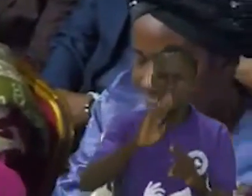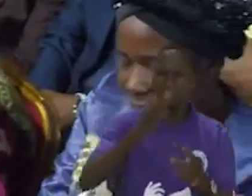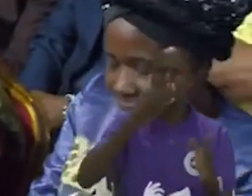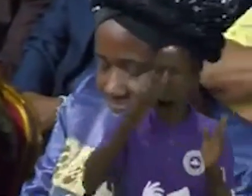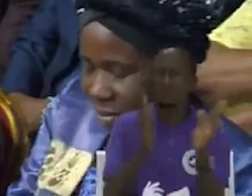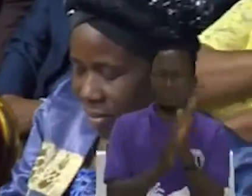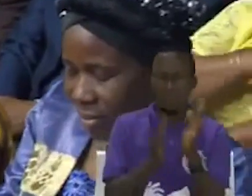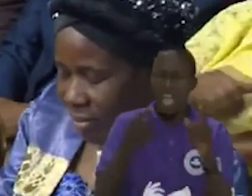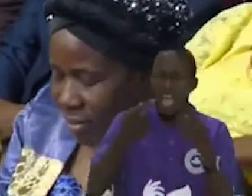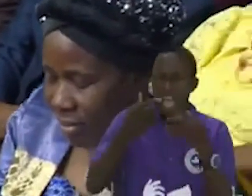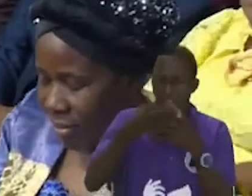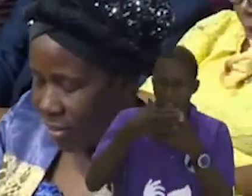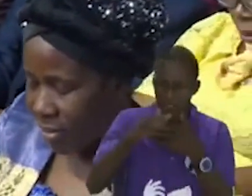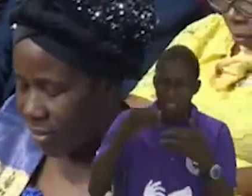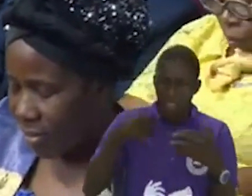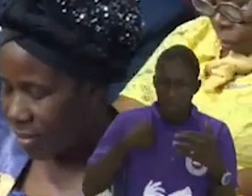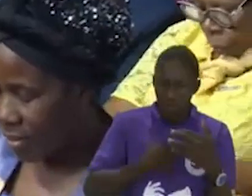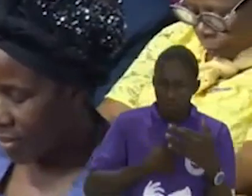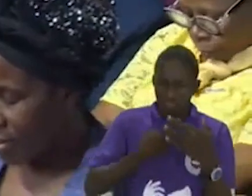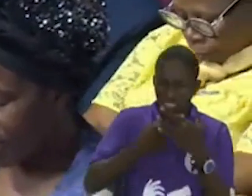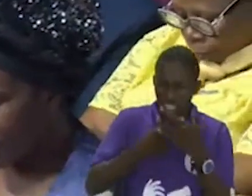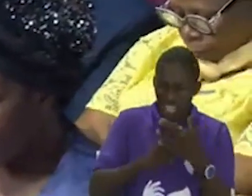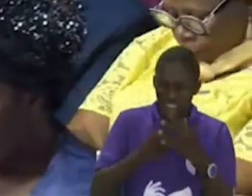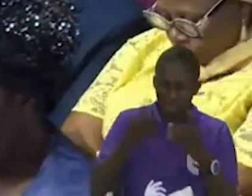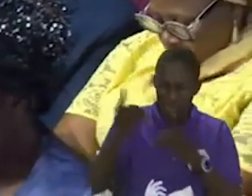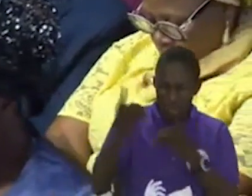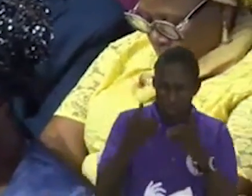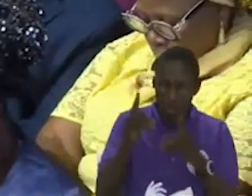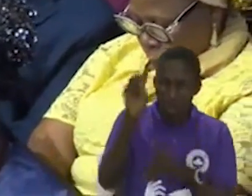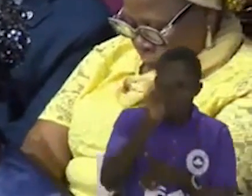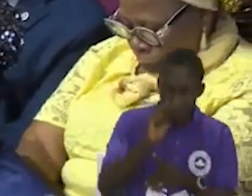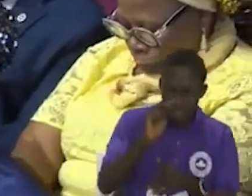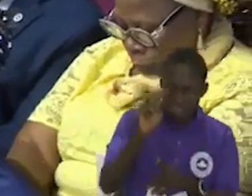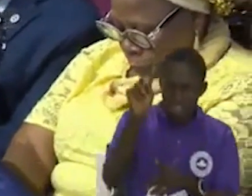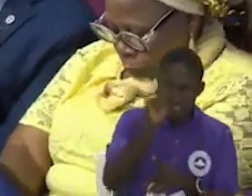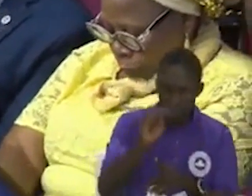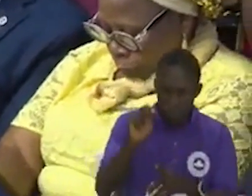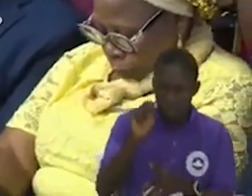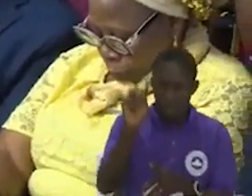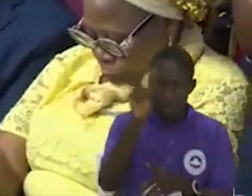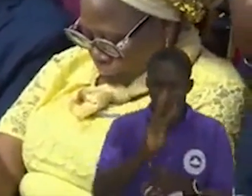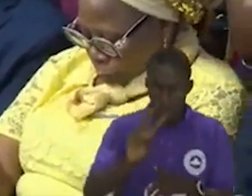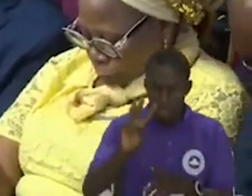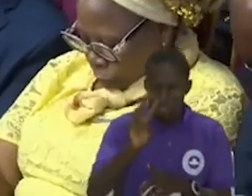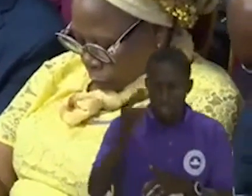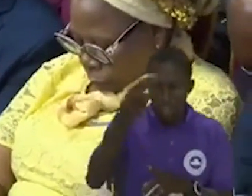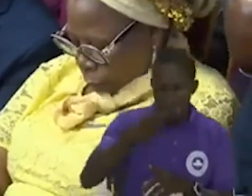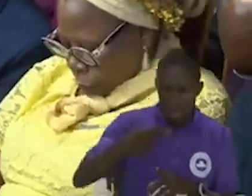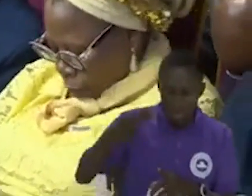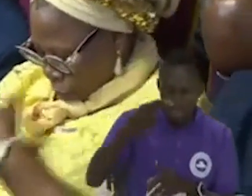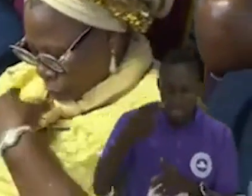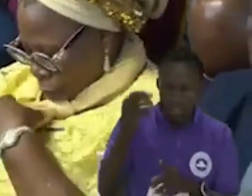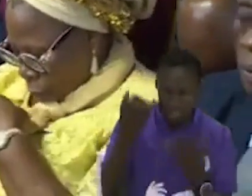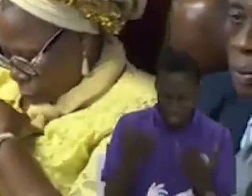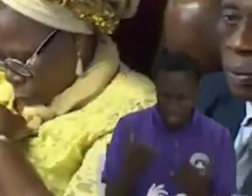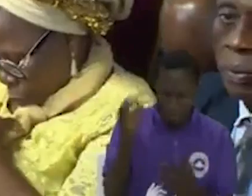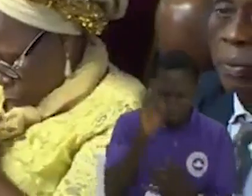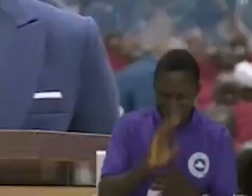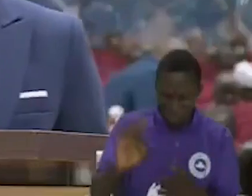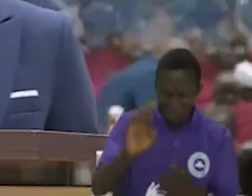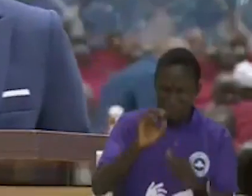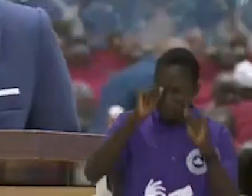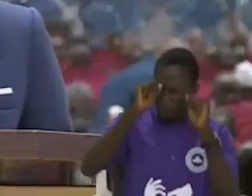started dominating from a Monday, Tuesday, Wednesday, Thursday, Friday, here we are. Father,